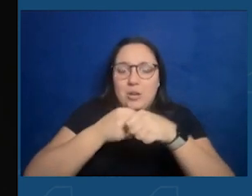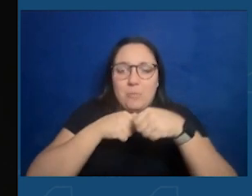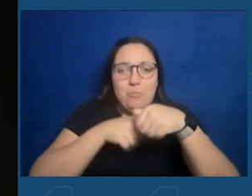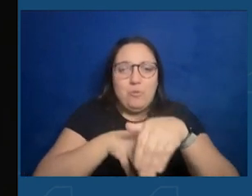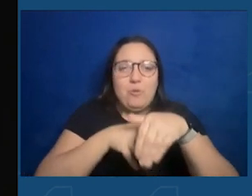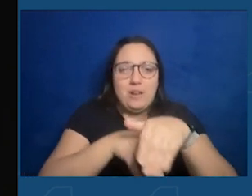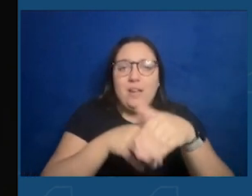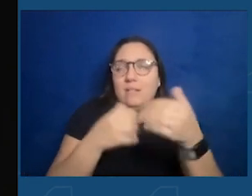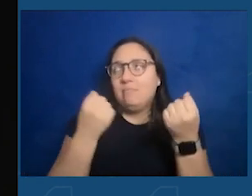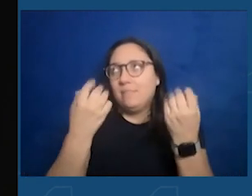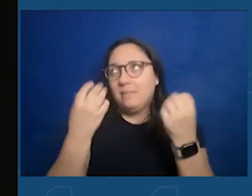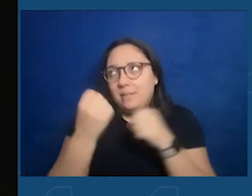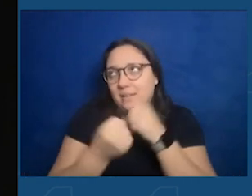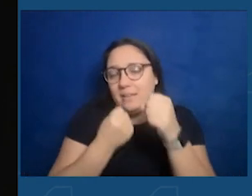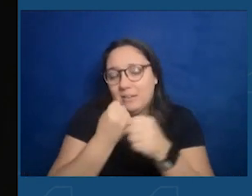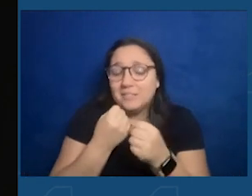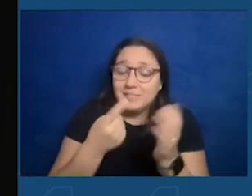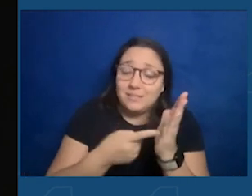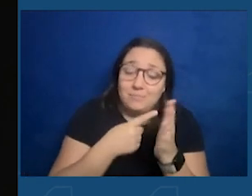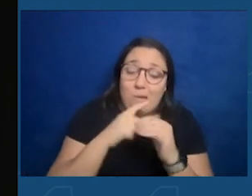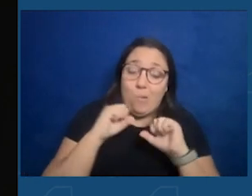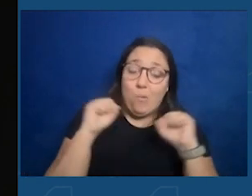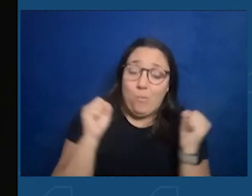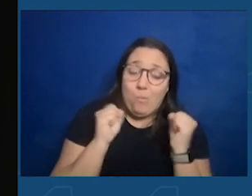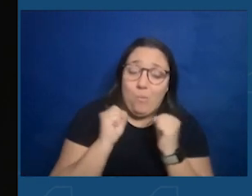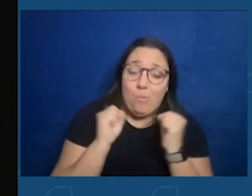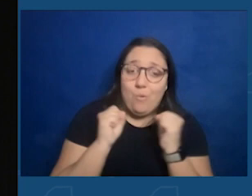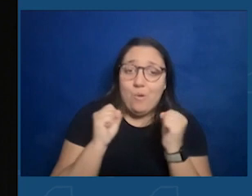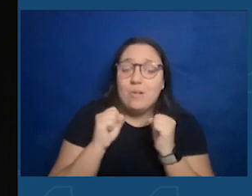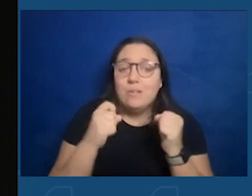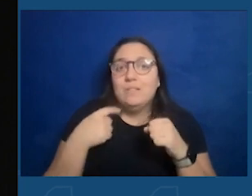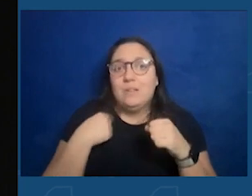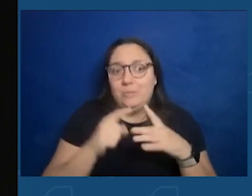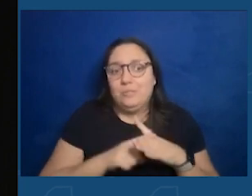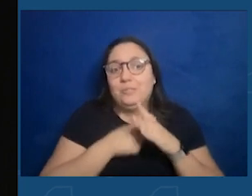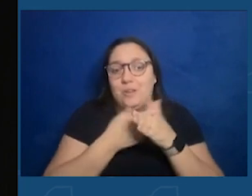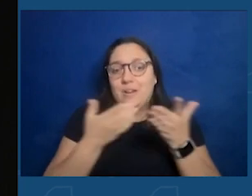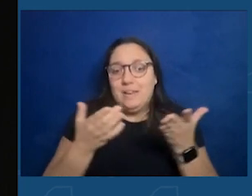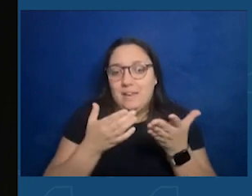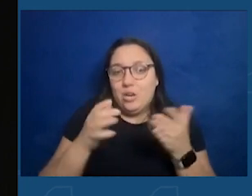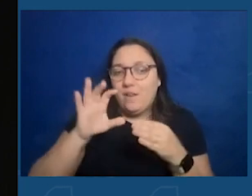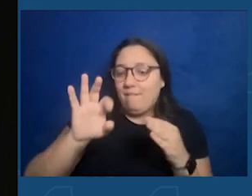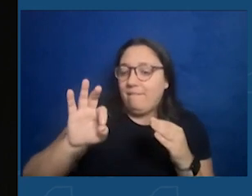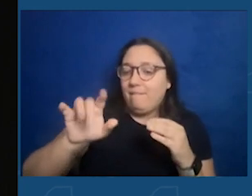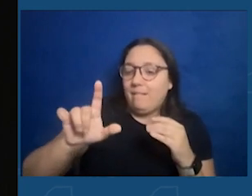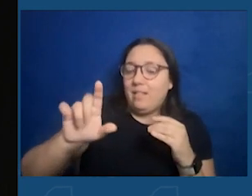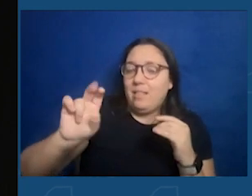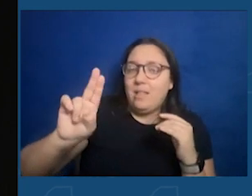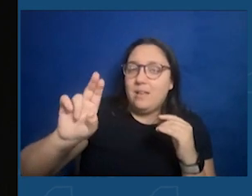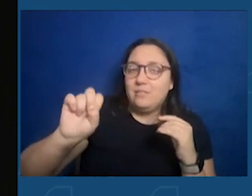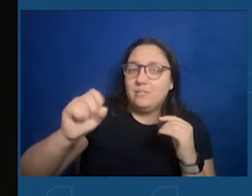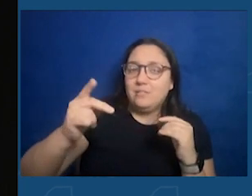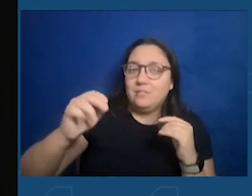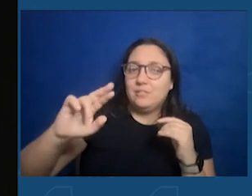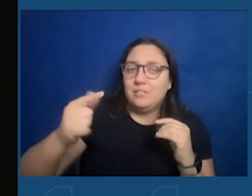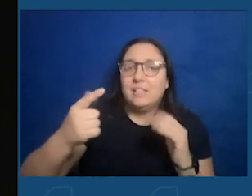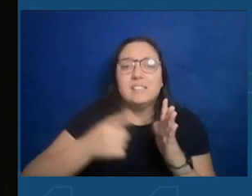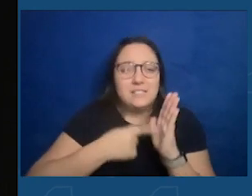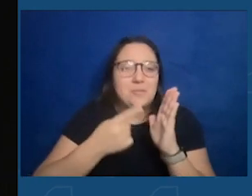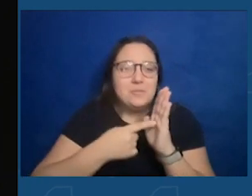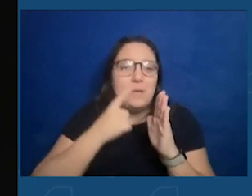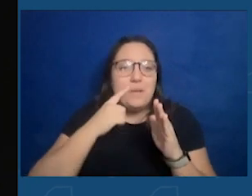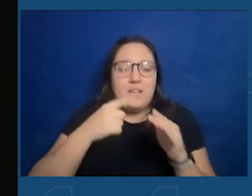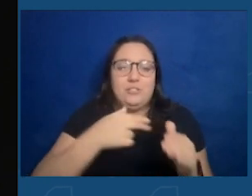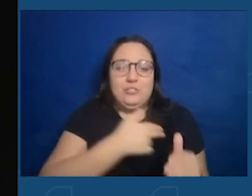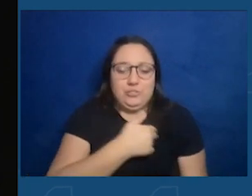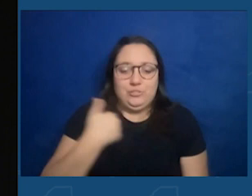really cold weather many times as we launch here from Flushing, and also the parades that we have in Chinatown. But throughout